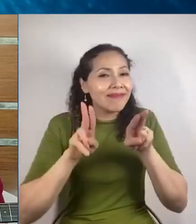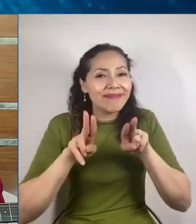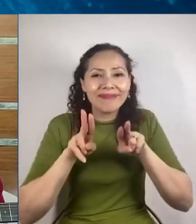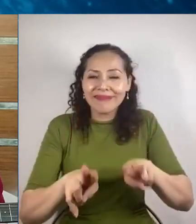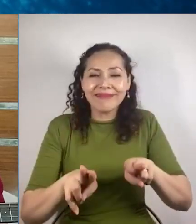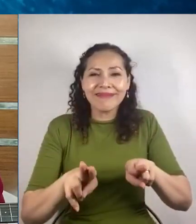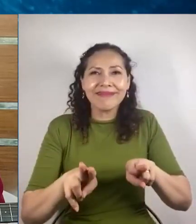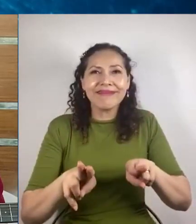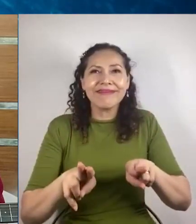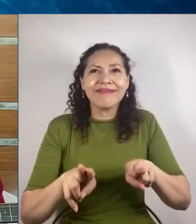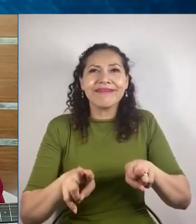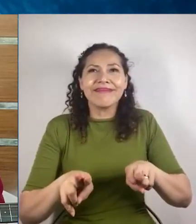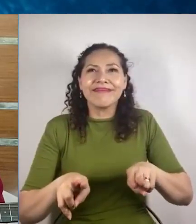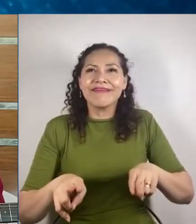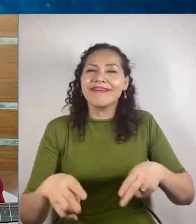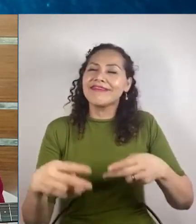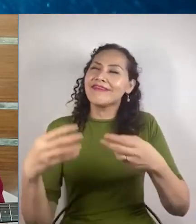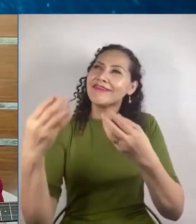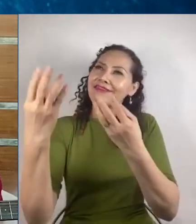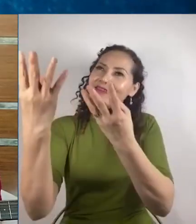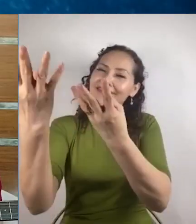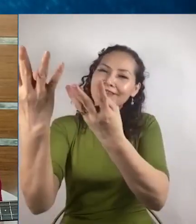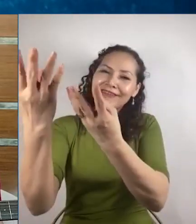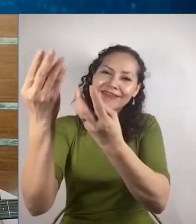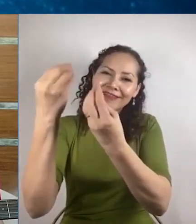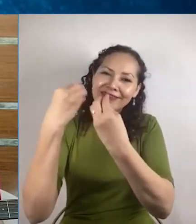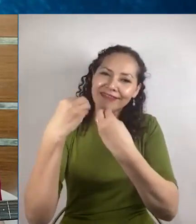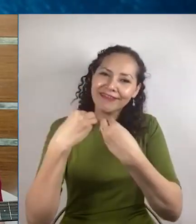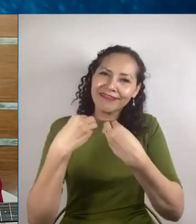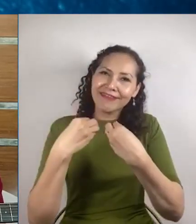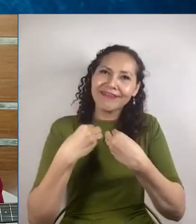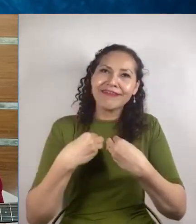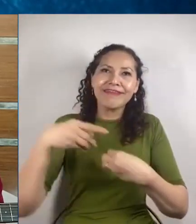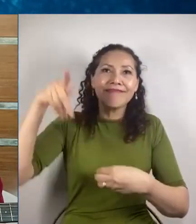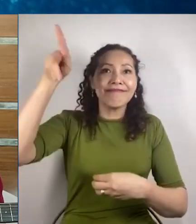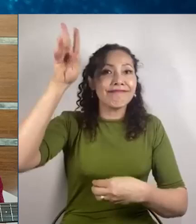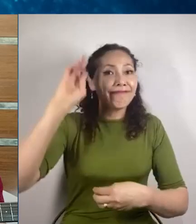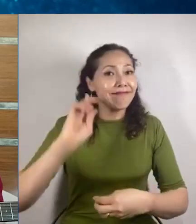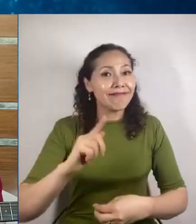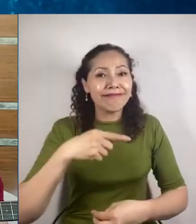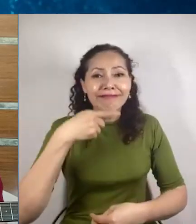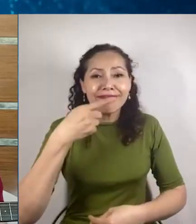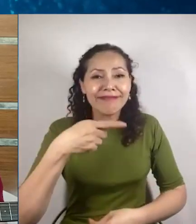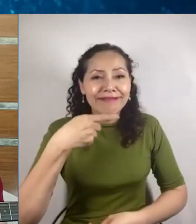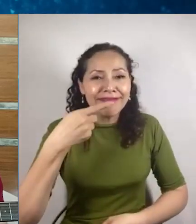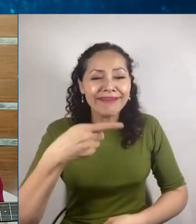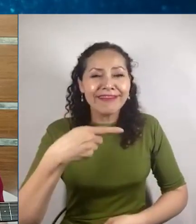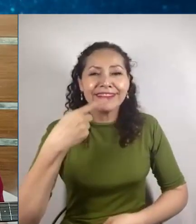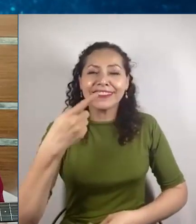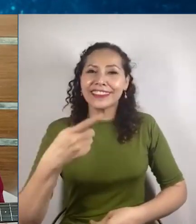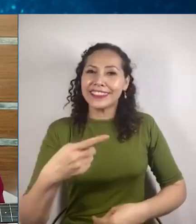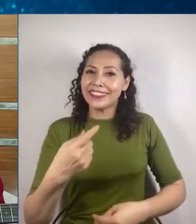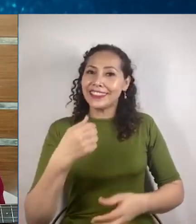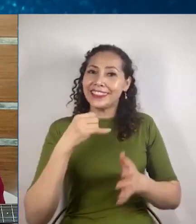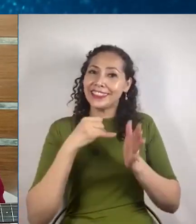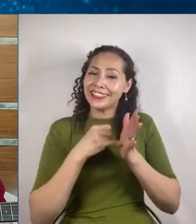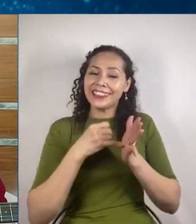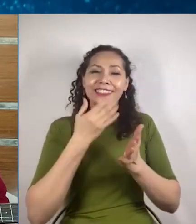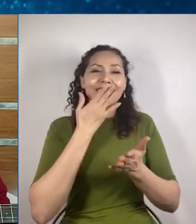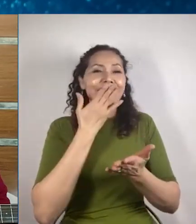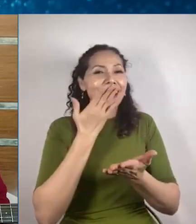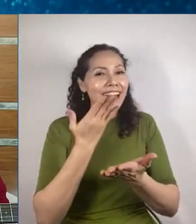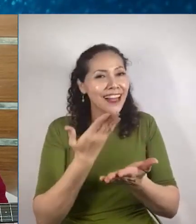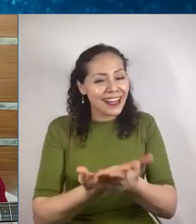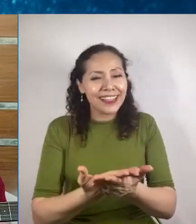whatever my lot, thou hast taught me to say, it